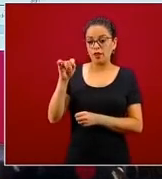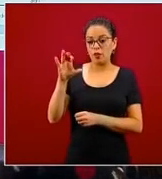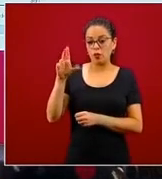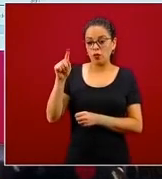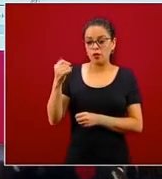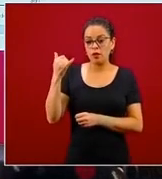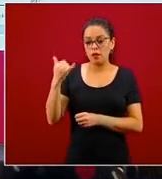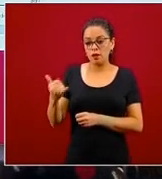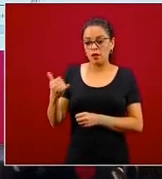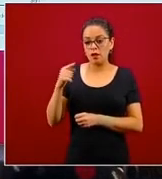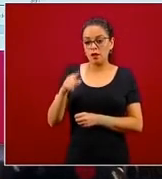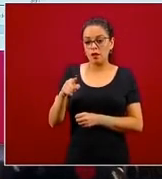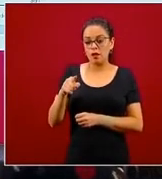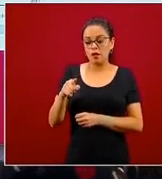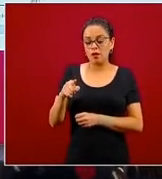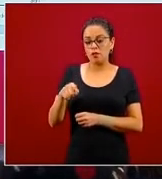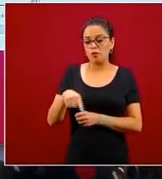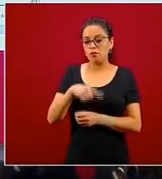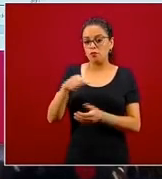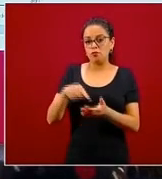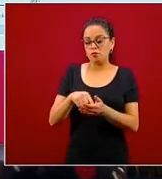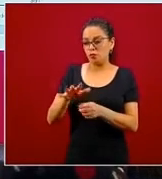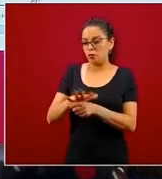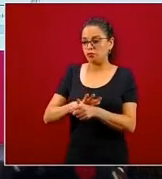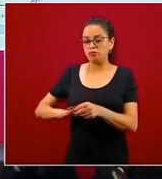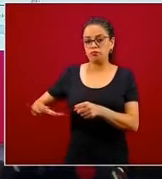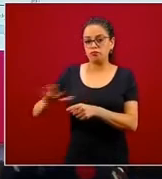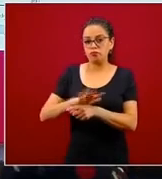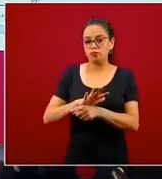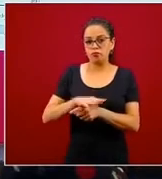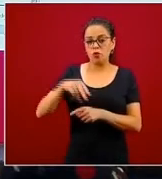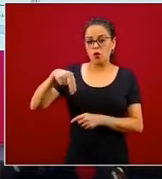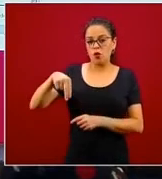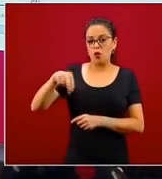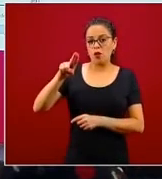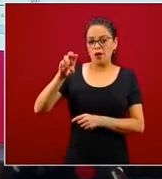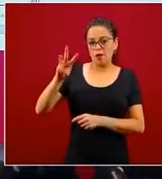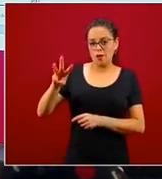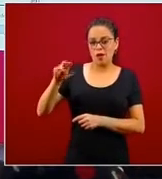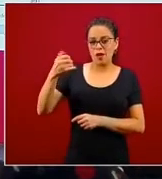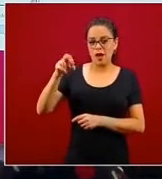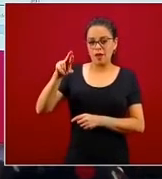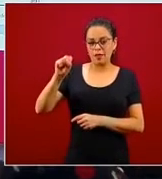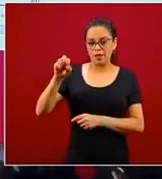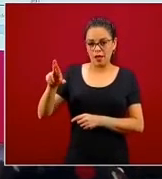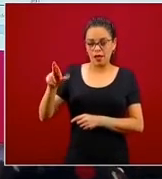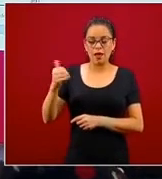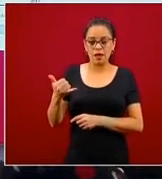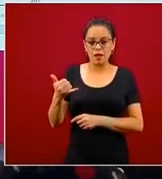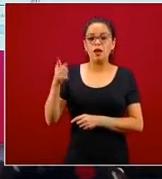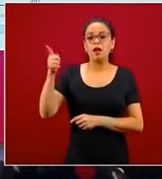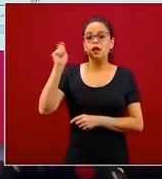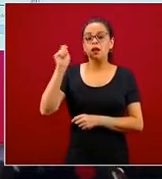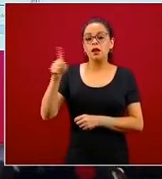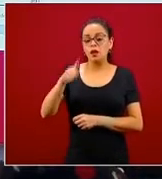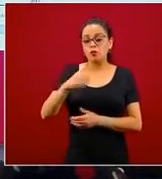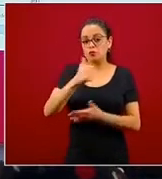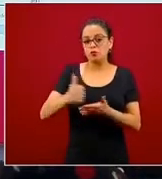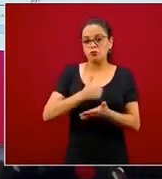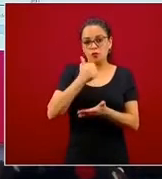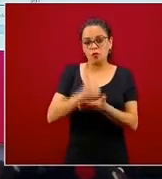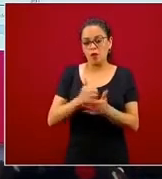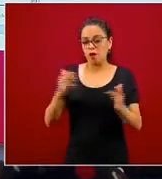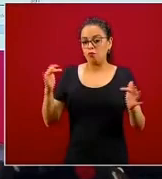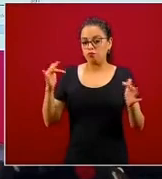this case Connecticut and also the counties of New Jersey that are